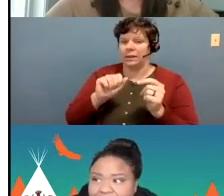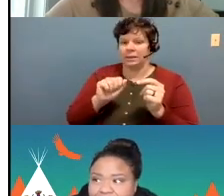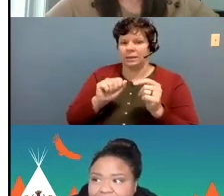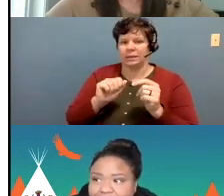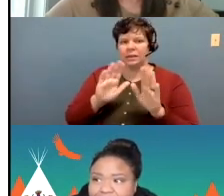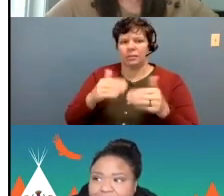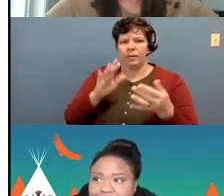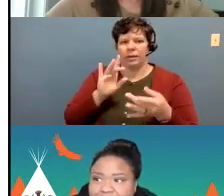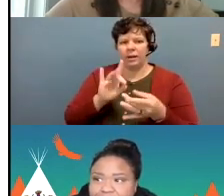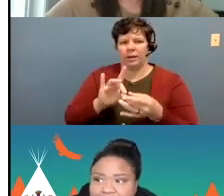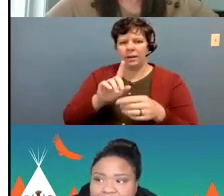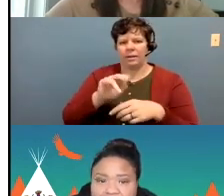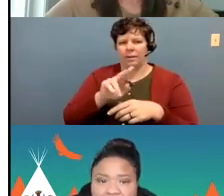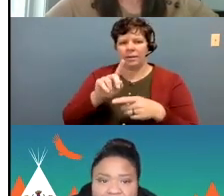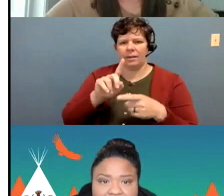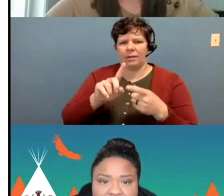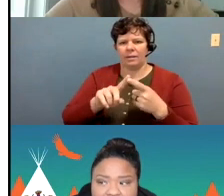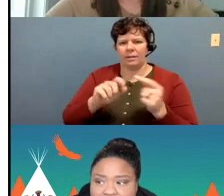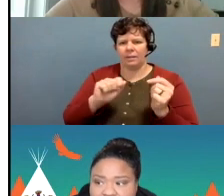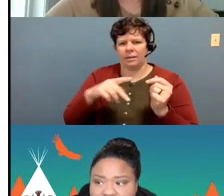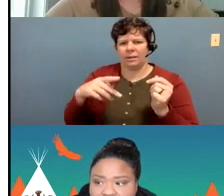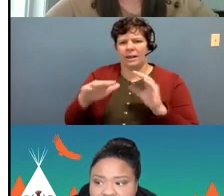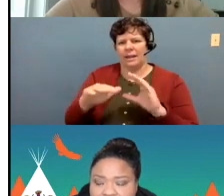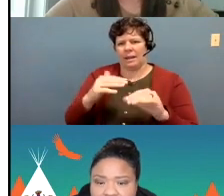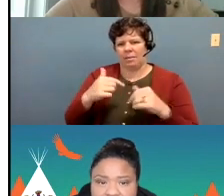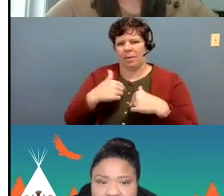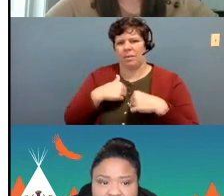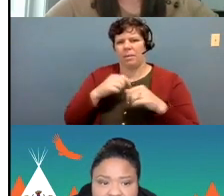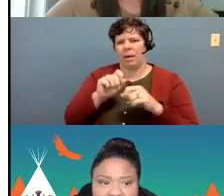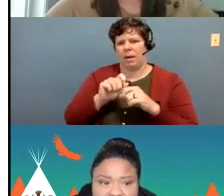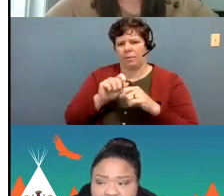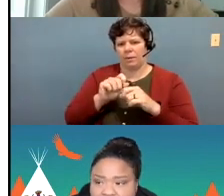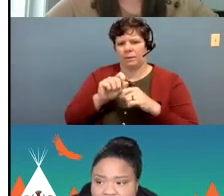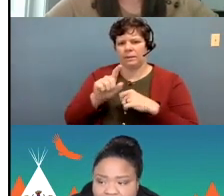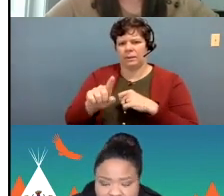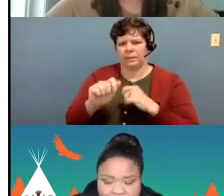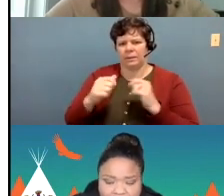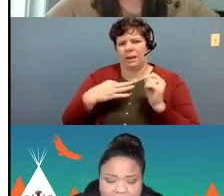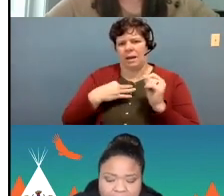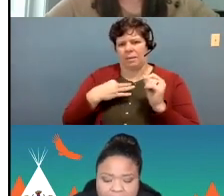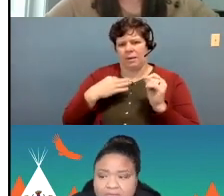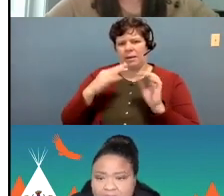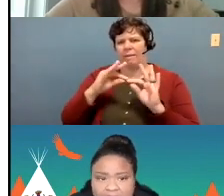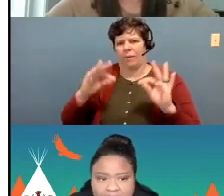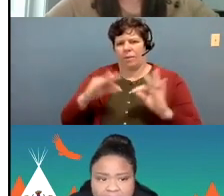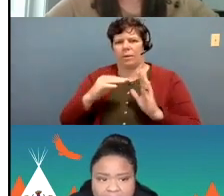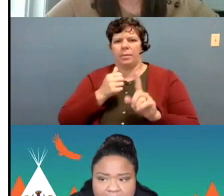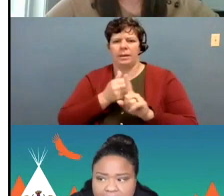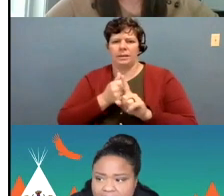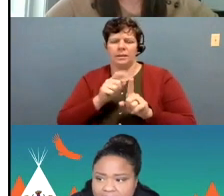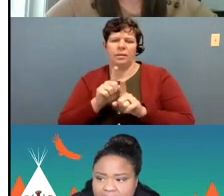the application. Actually, if you just email me, I'll send you the application. And then I can